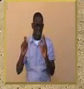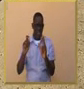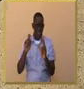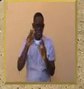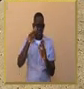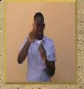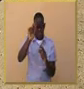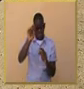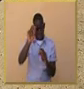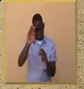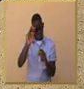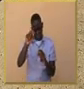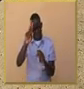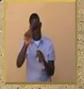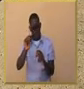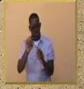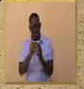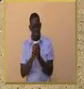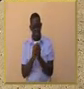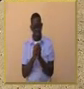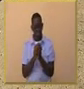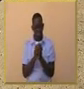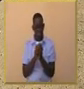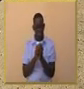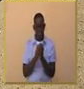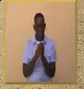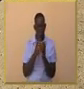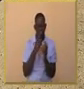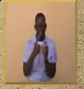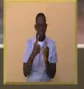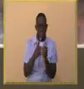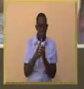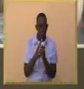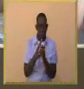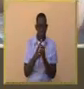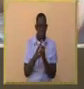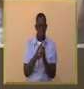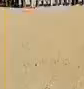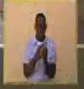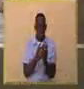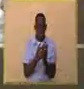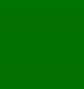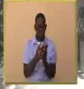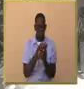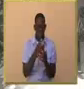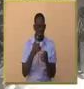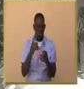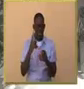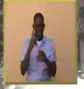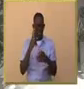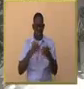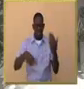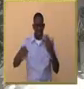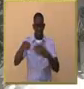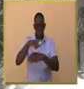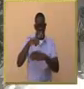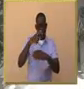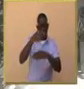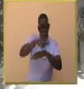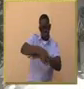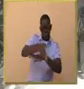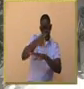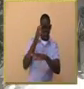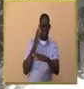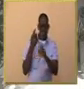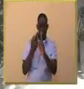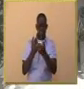of the United Nations. He says they're going to bring back all the refugees and exiles back